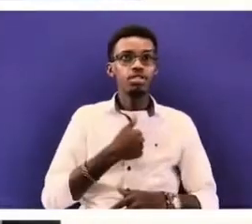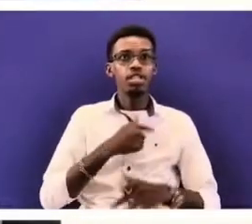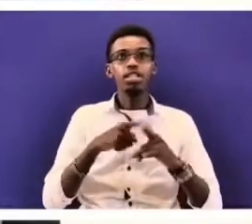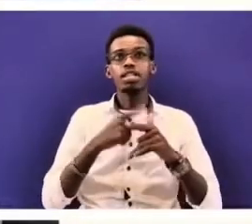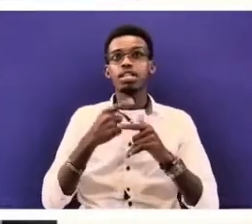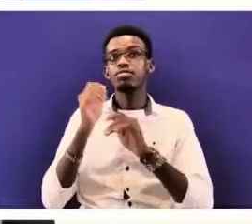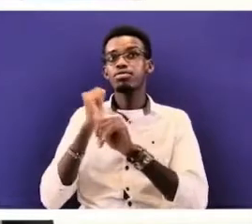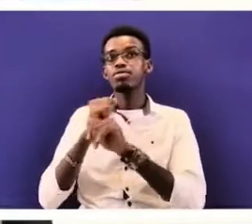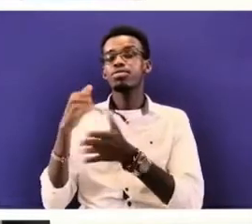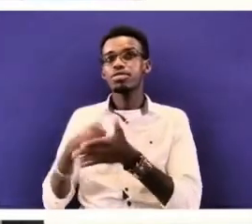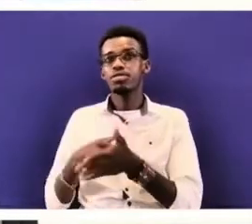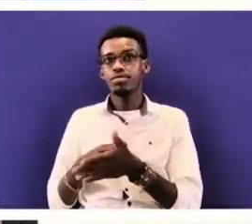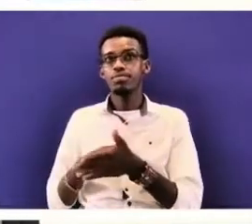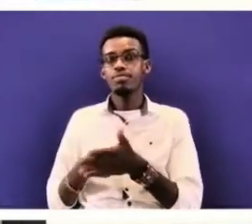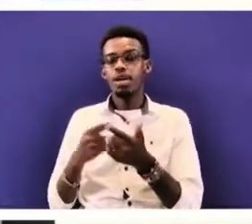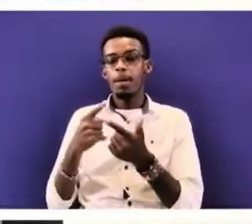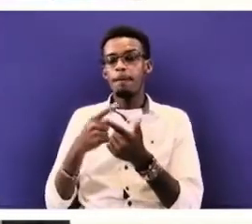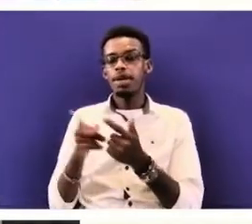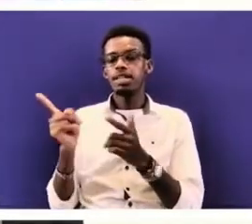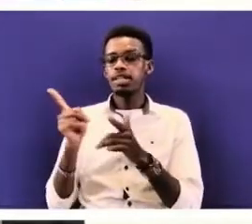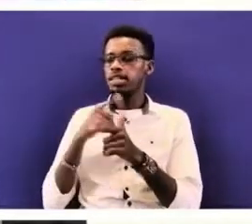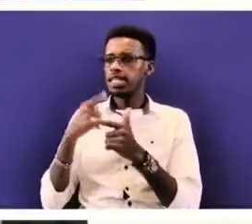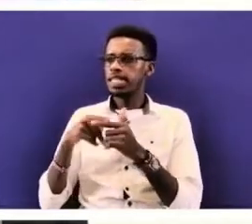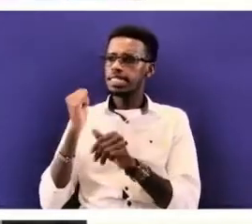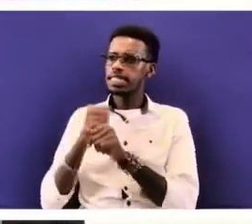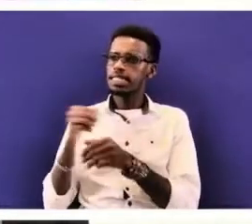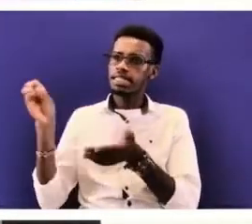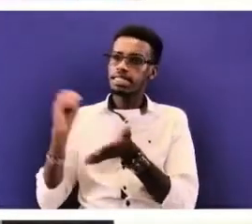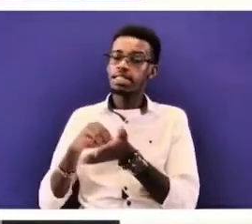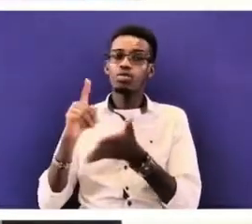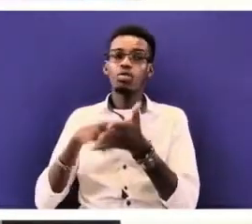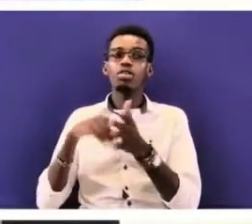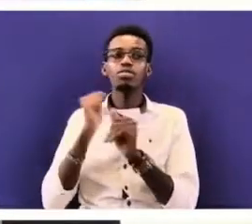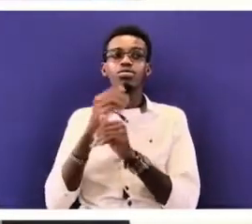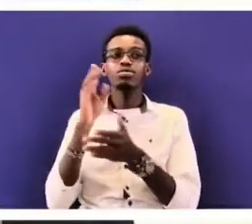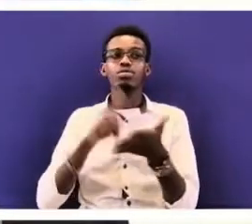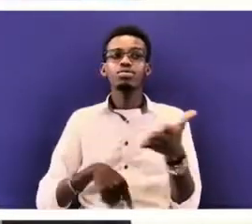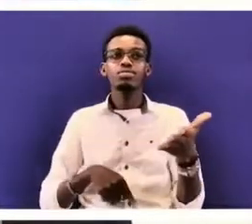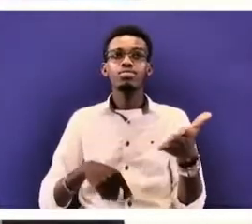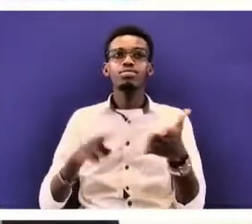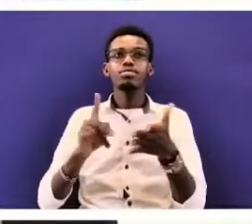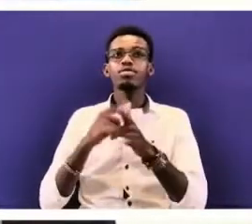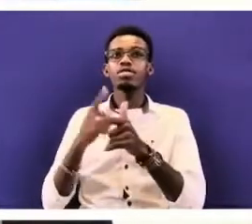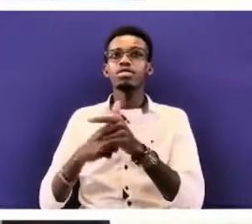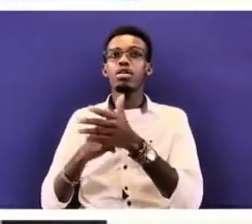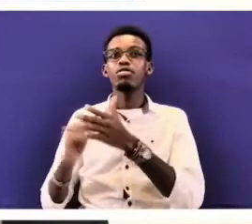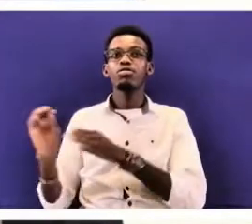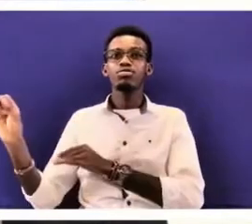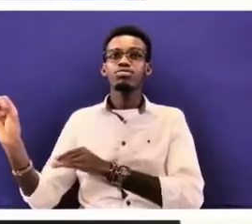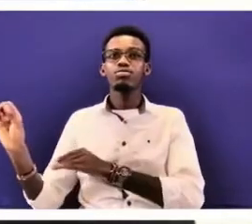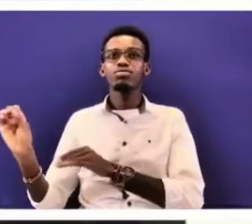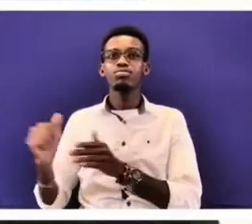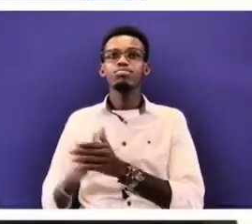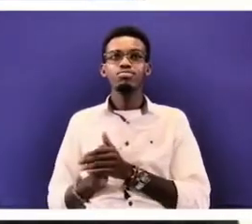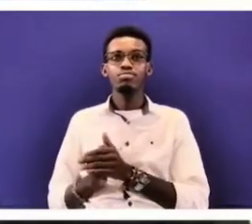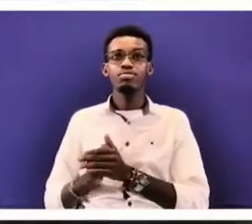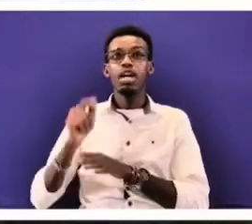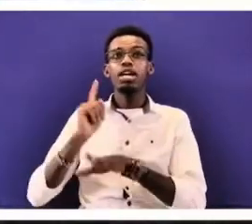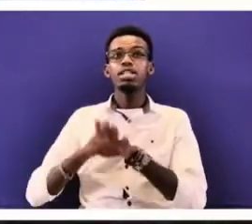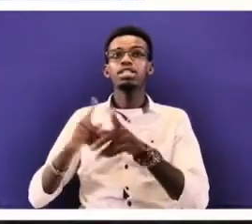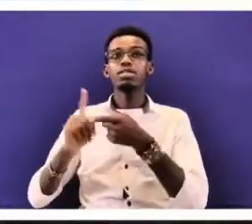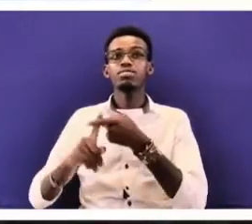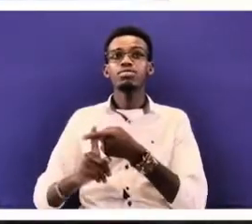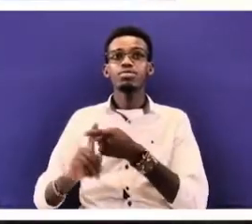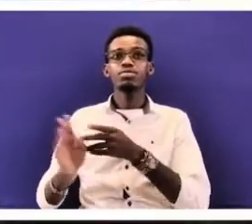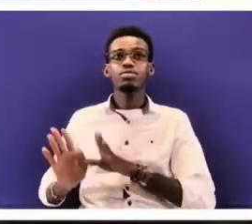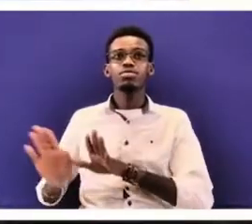to do it, but yet I still did it, what would you do? You'd write me off. I think it's time for you to